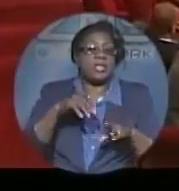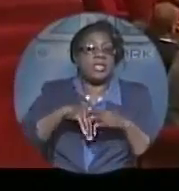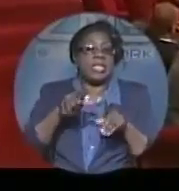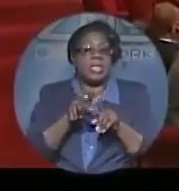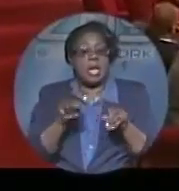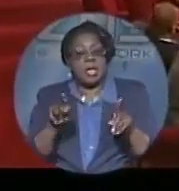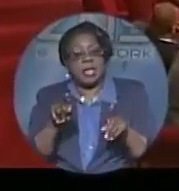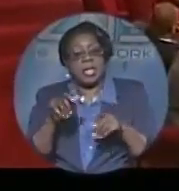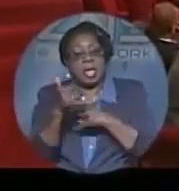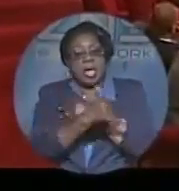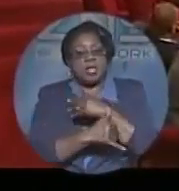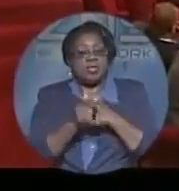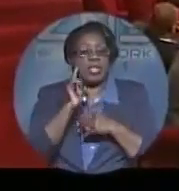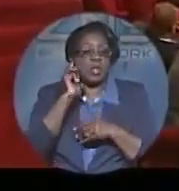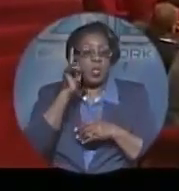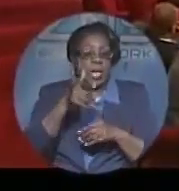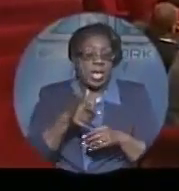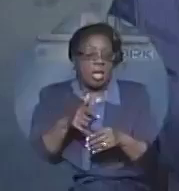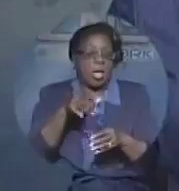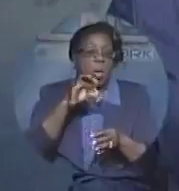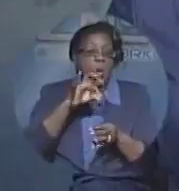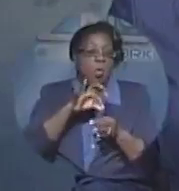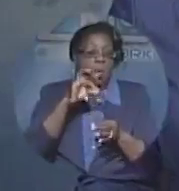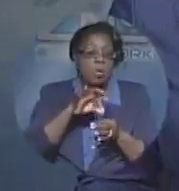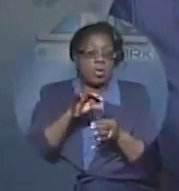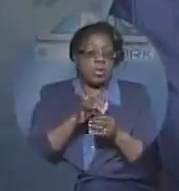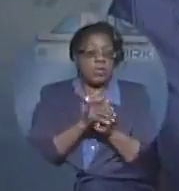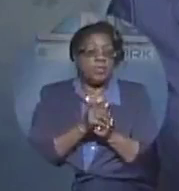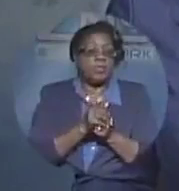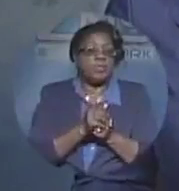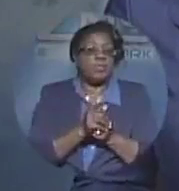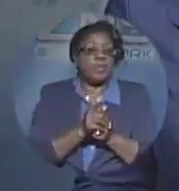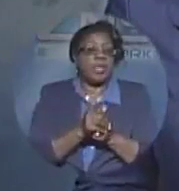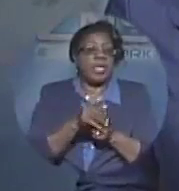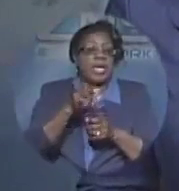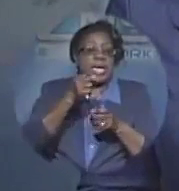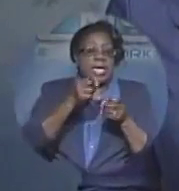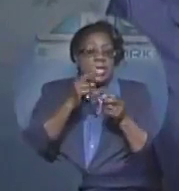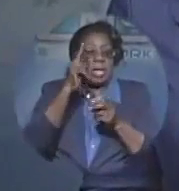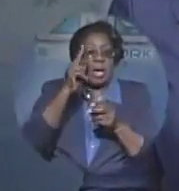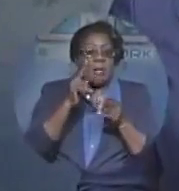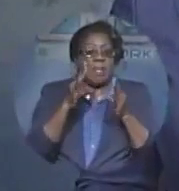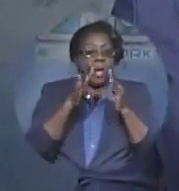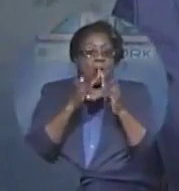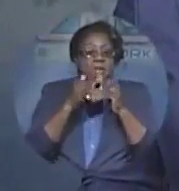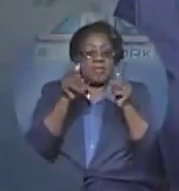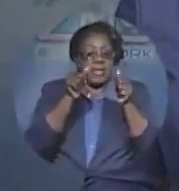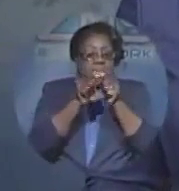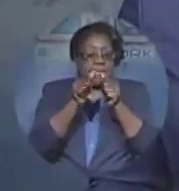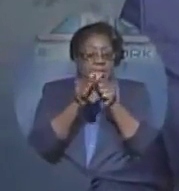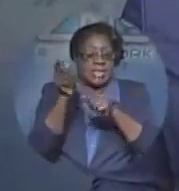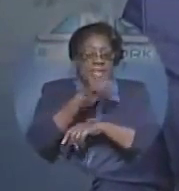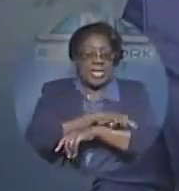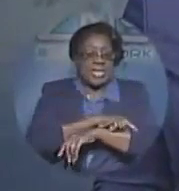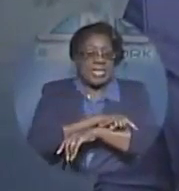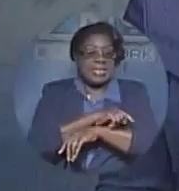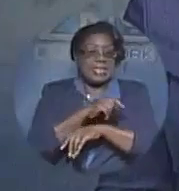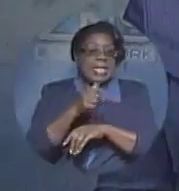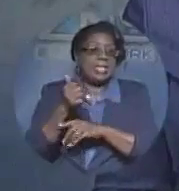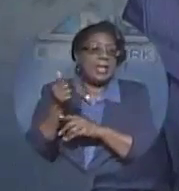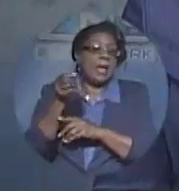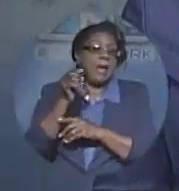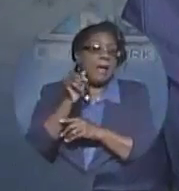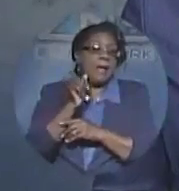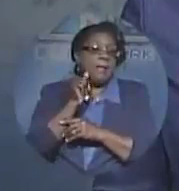Janae Noel Ferguson, ZNS News. Meantime, in the Senate today, Senator Allison Maynard Gibson responded to statements made